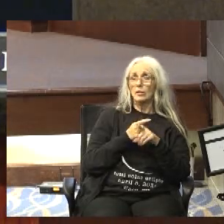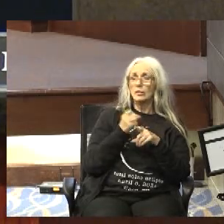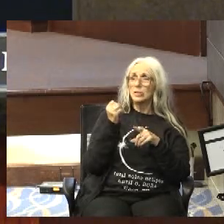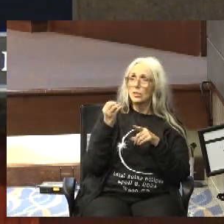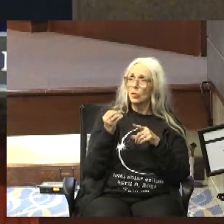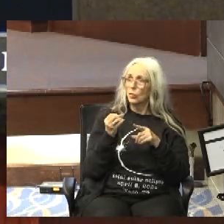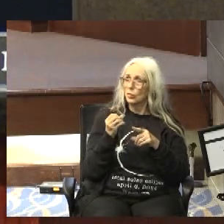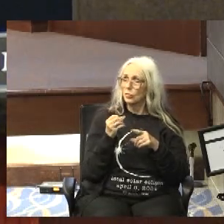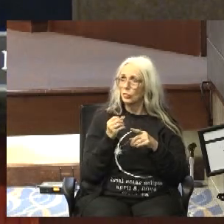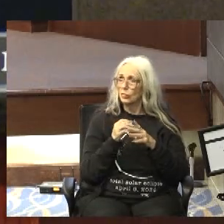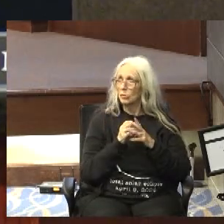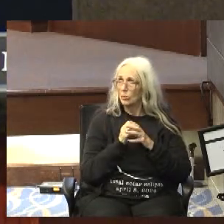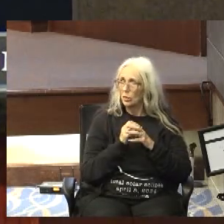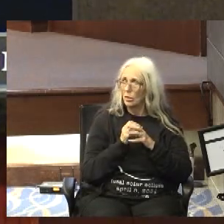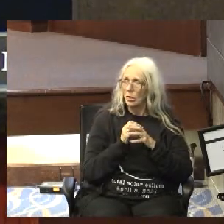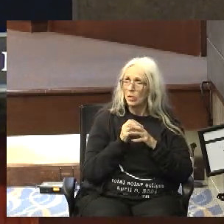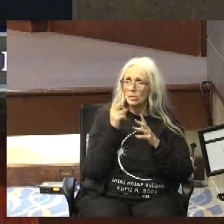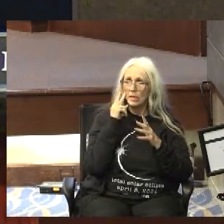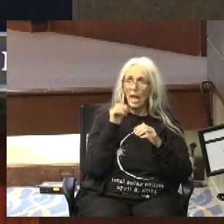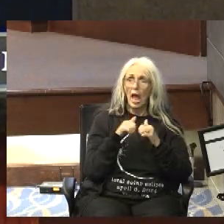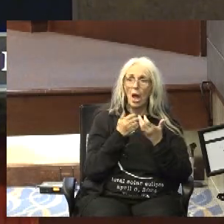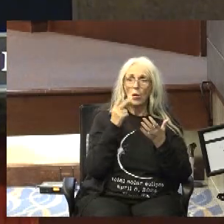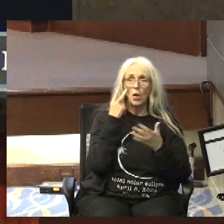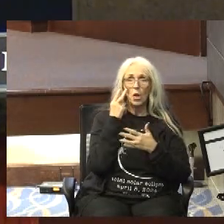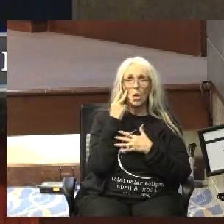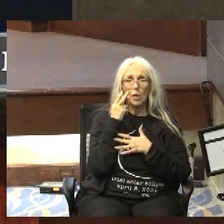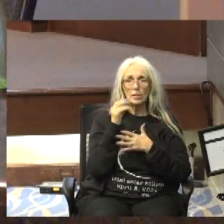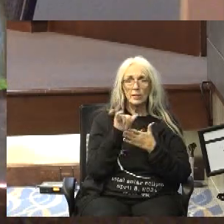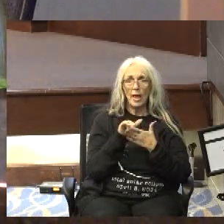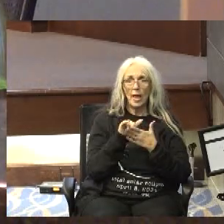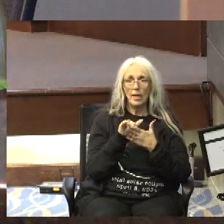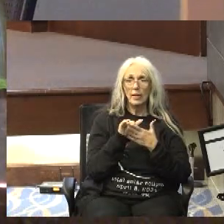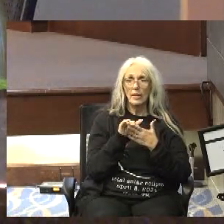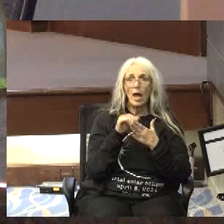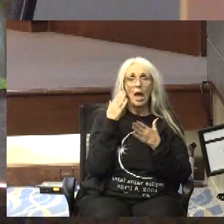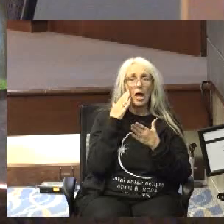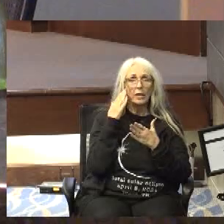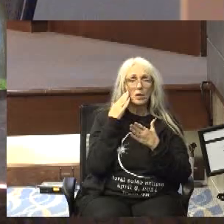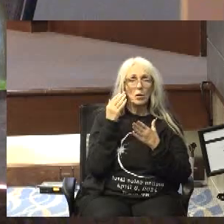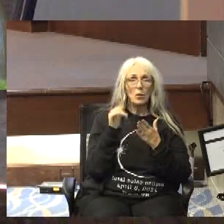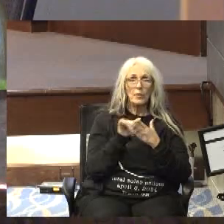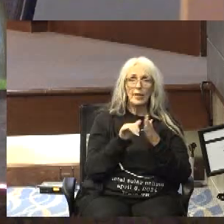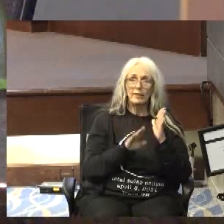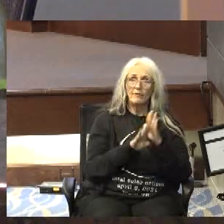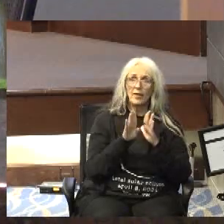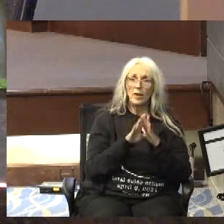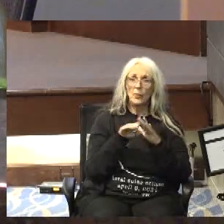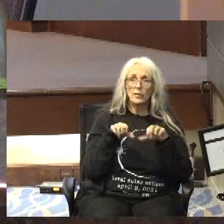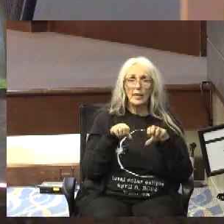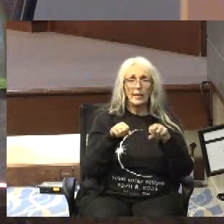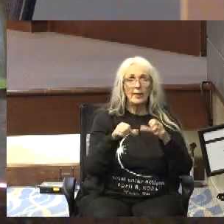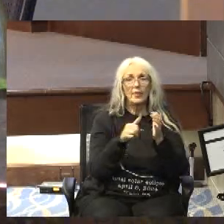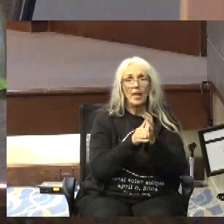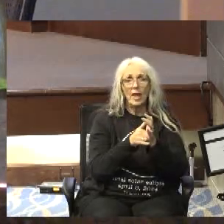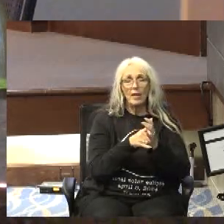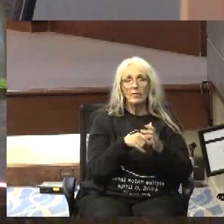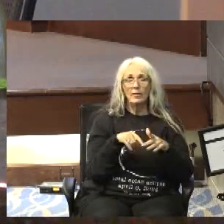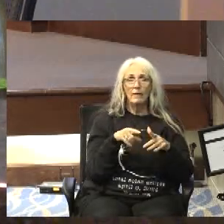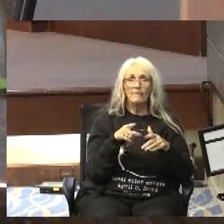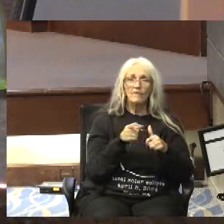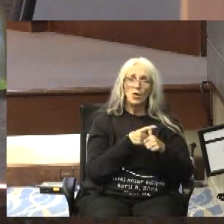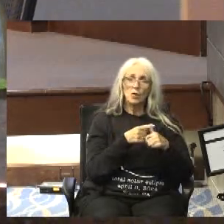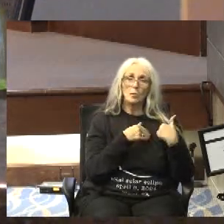That's a great question. You know, what that looks like because I understand that the developers are absorbing that burden, the initial burden